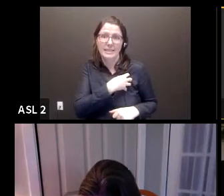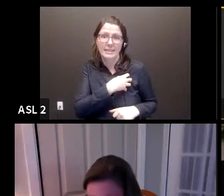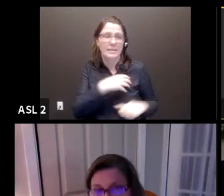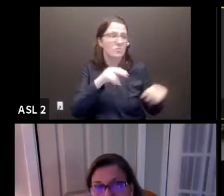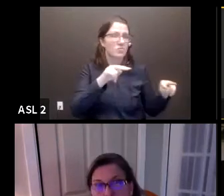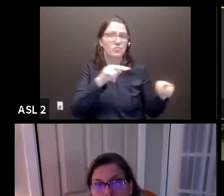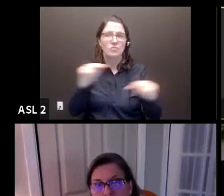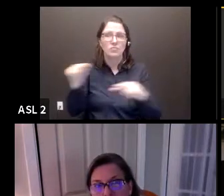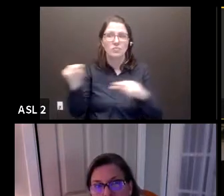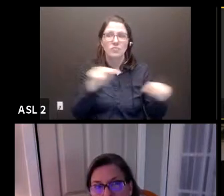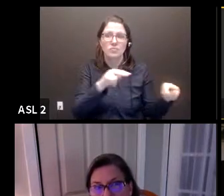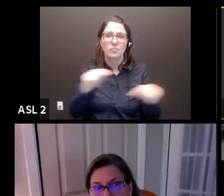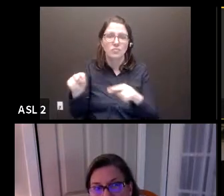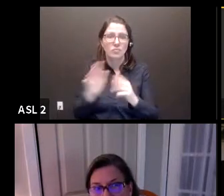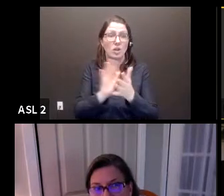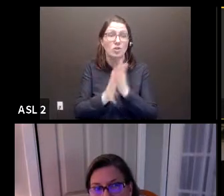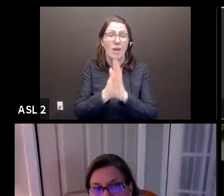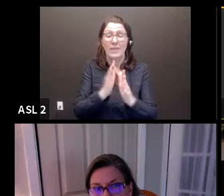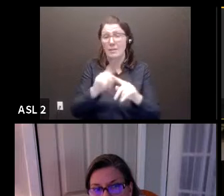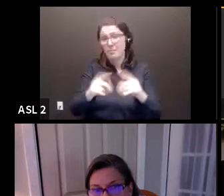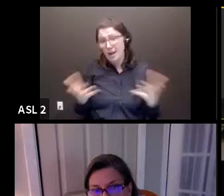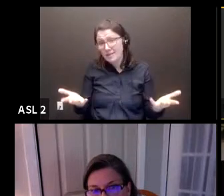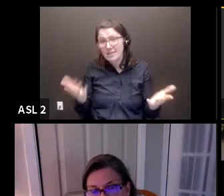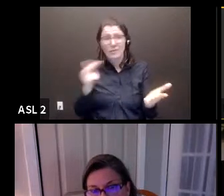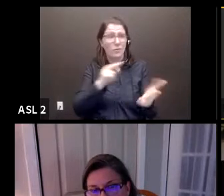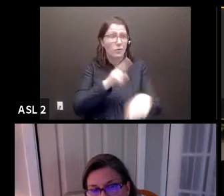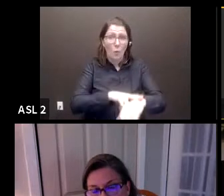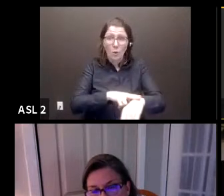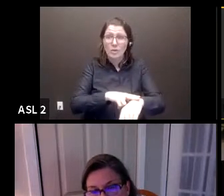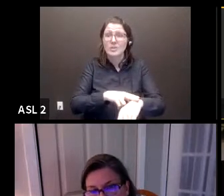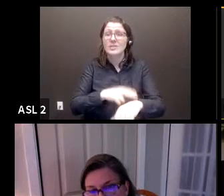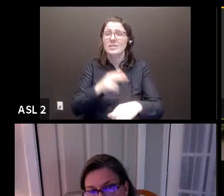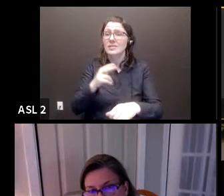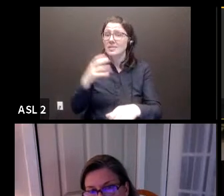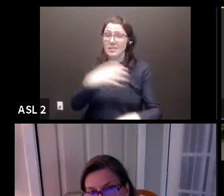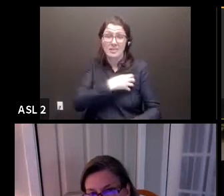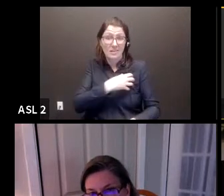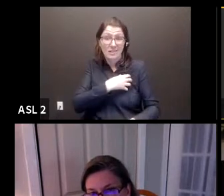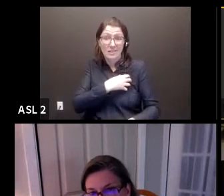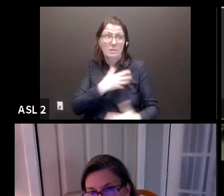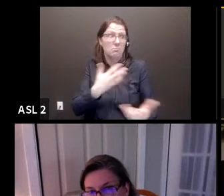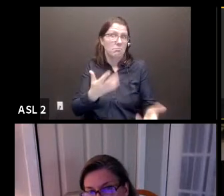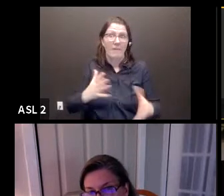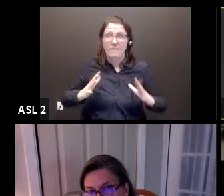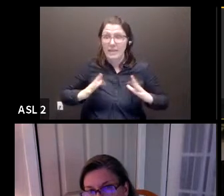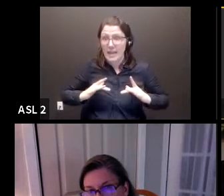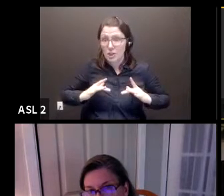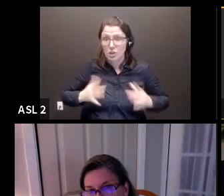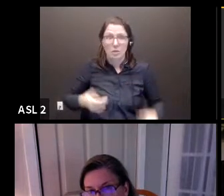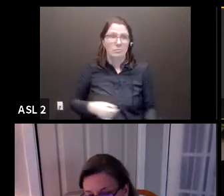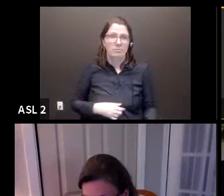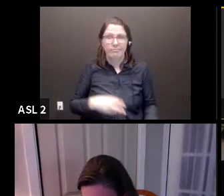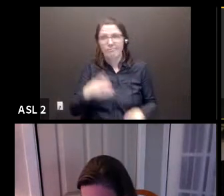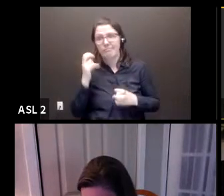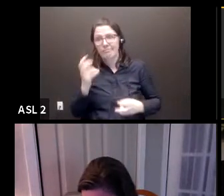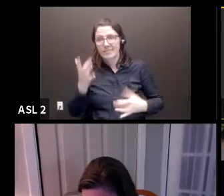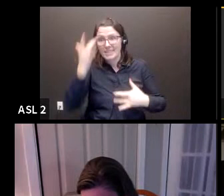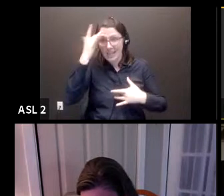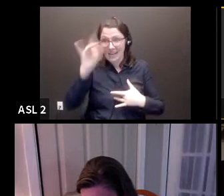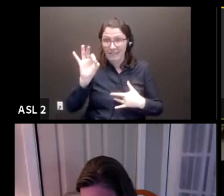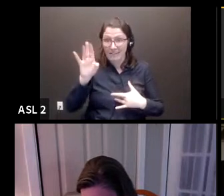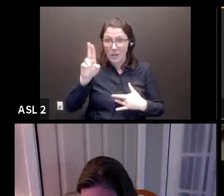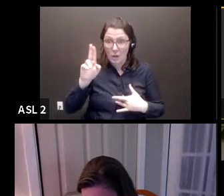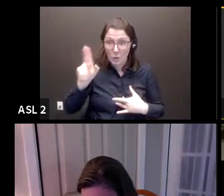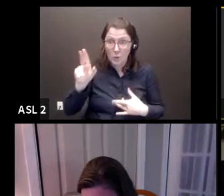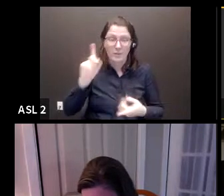to have days off vacation uh when they're sick with the flu or anything else so we're looking really at a number